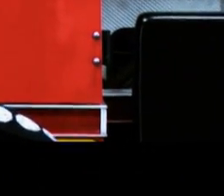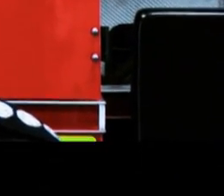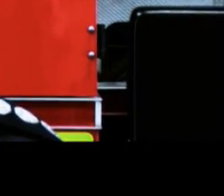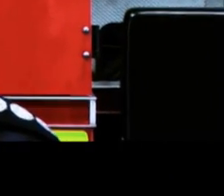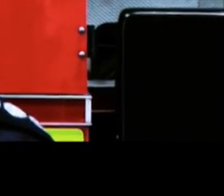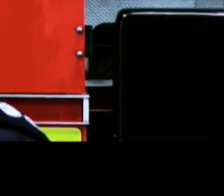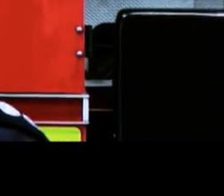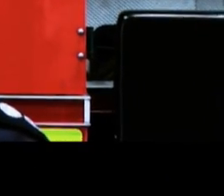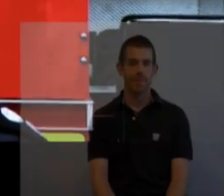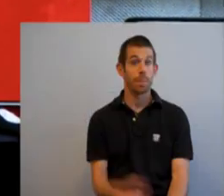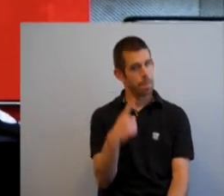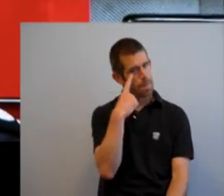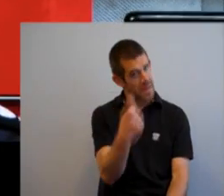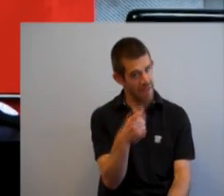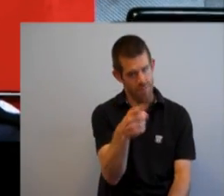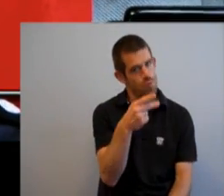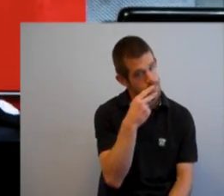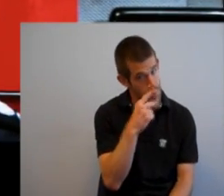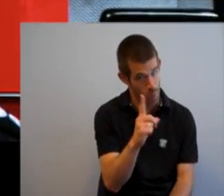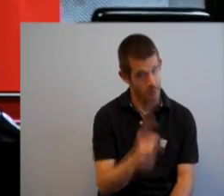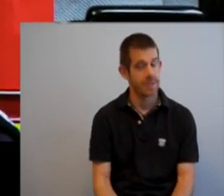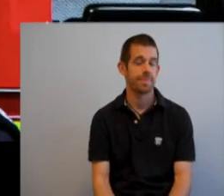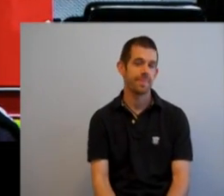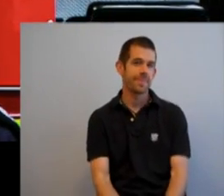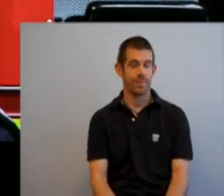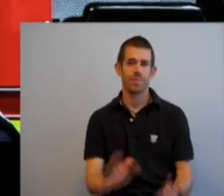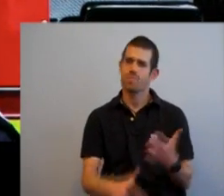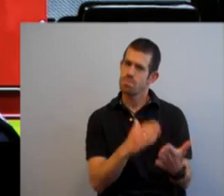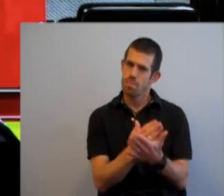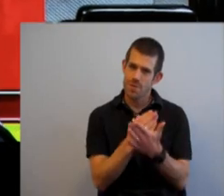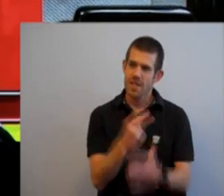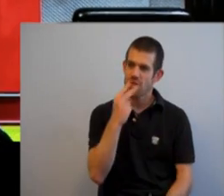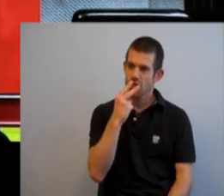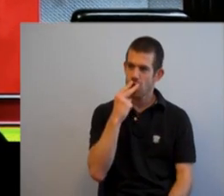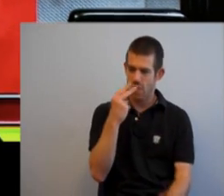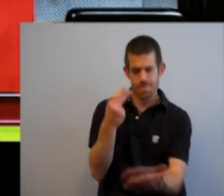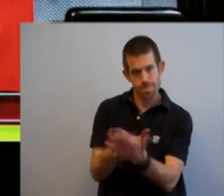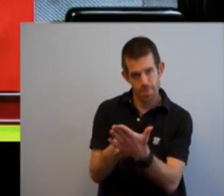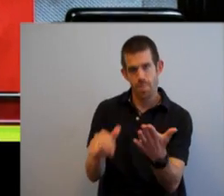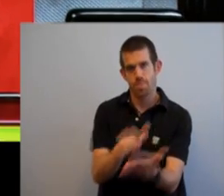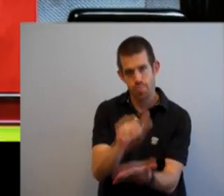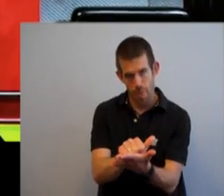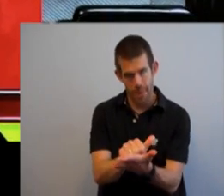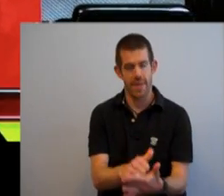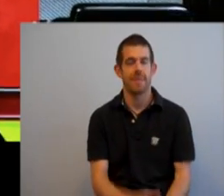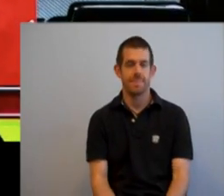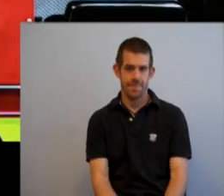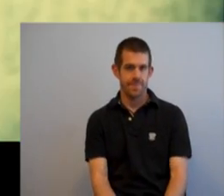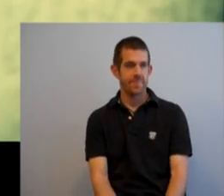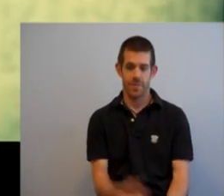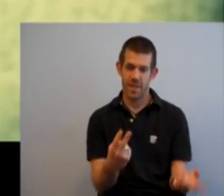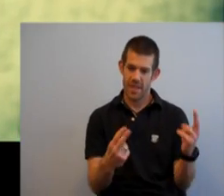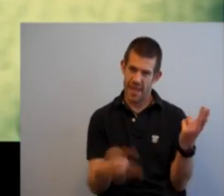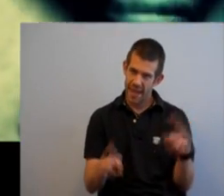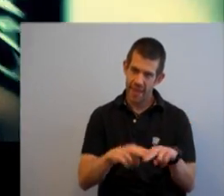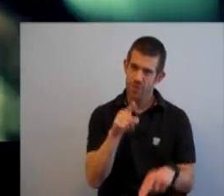Also, we've got to be careful with people with smoking. Make sure you dispose of your cigarettes safely.